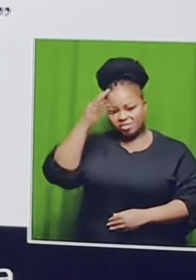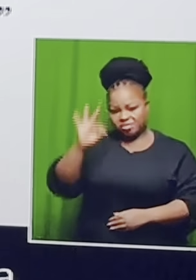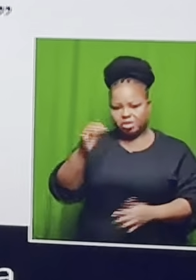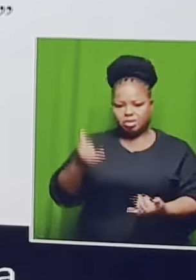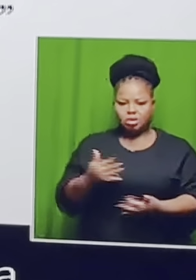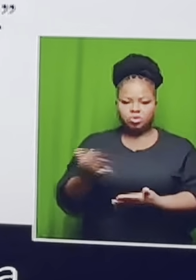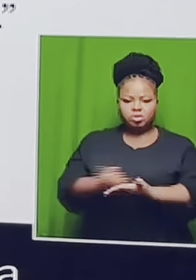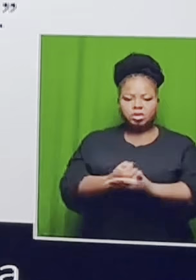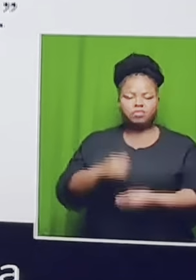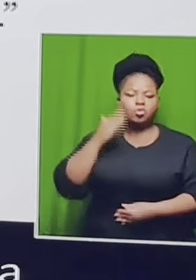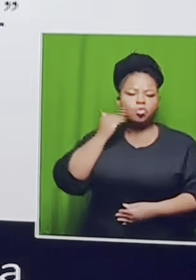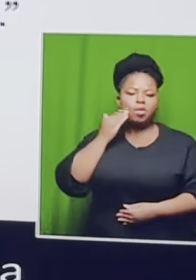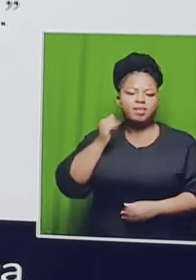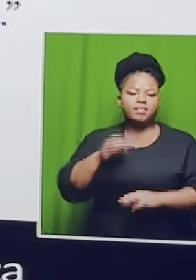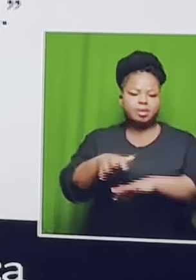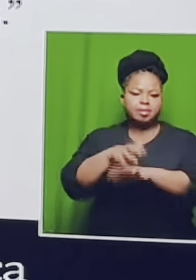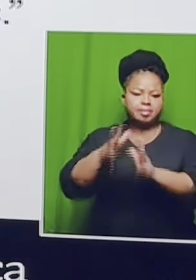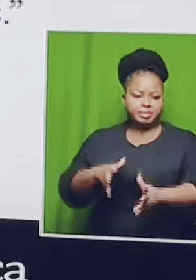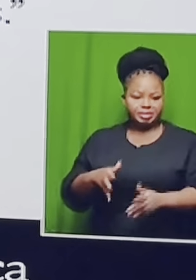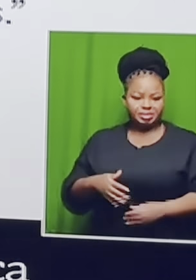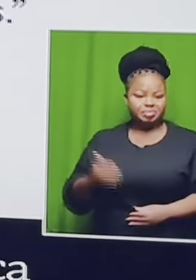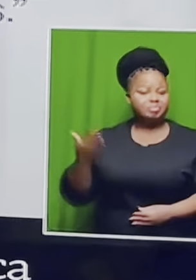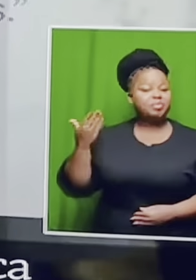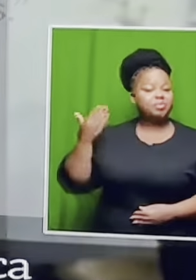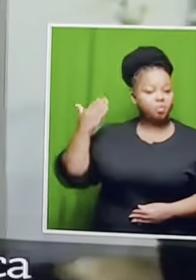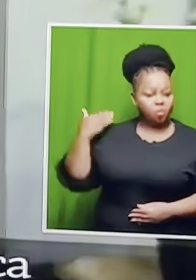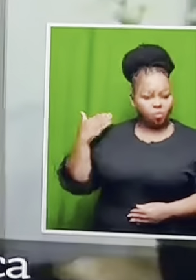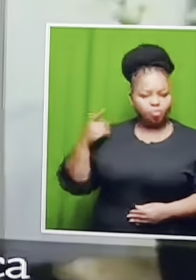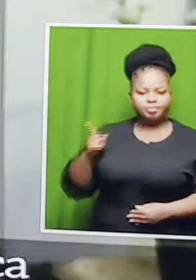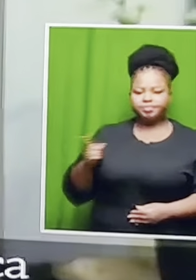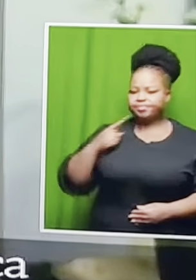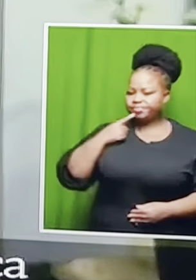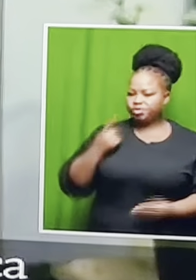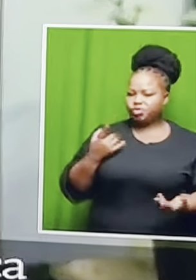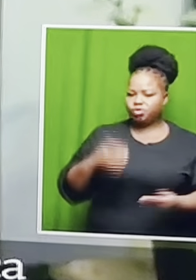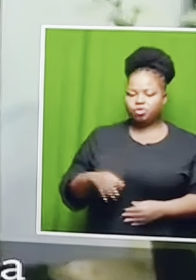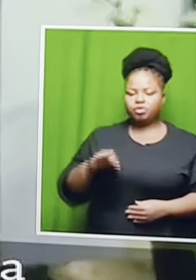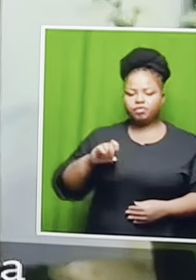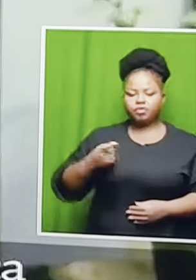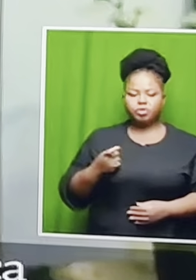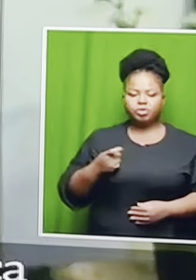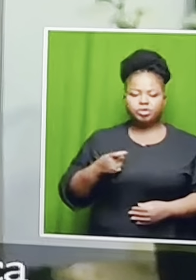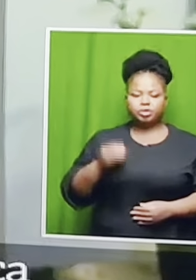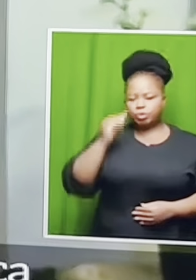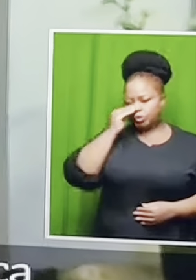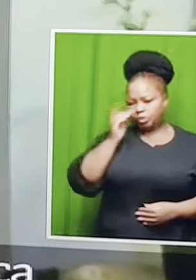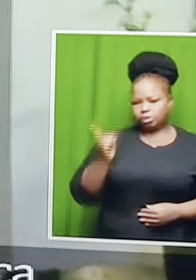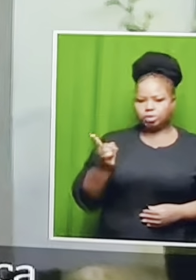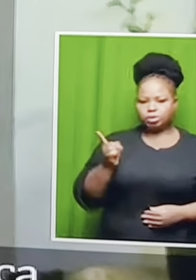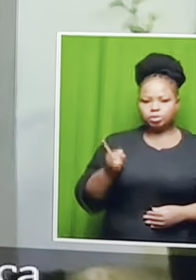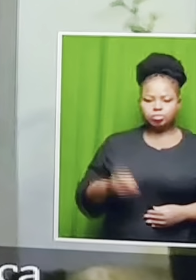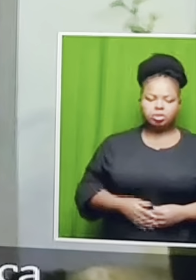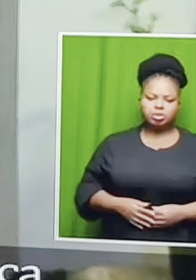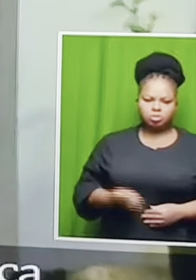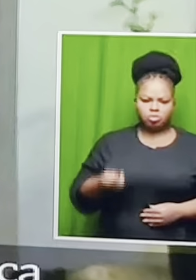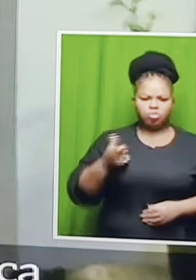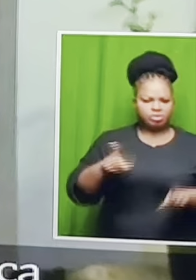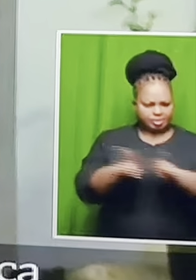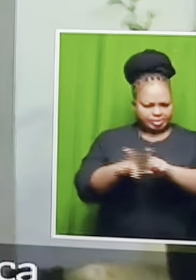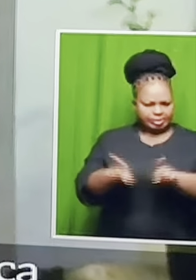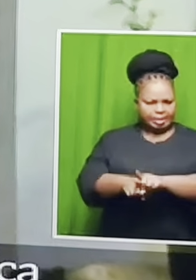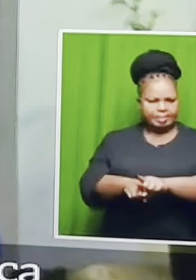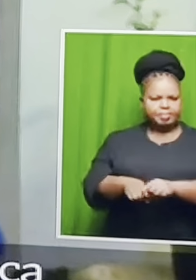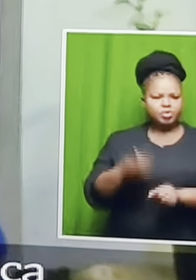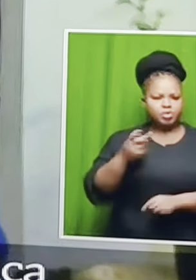now seizing land from white farmers. He obviously had just watched something on Fox News and tweeted about it, and not very much came from that. So that